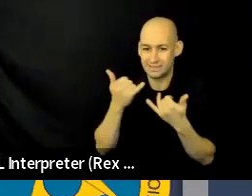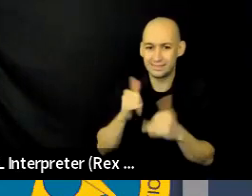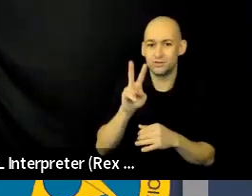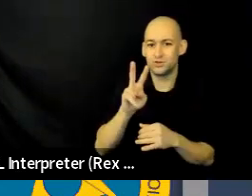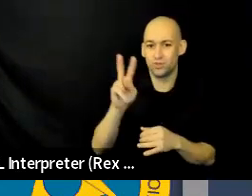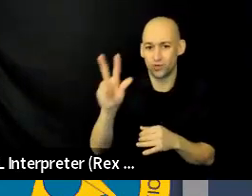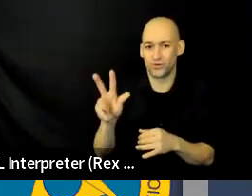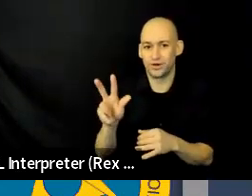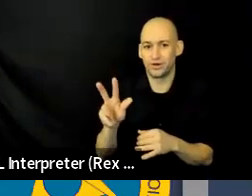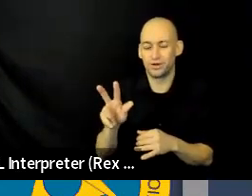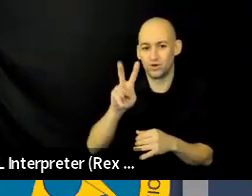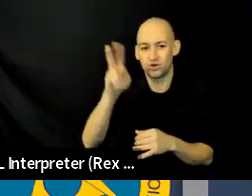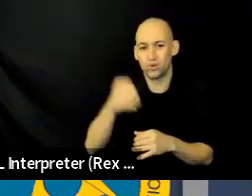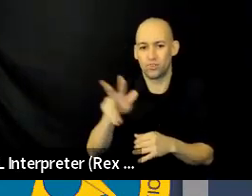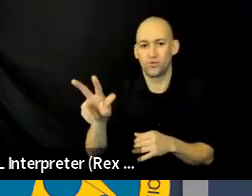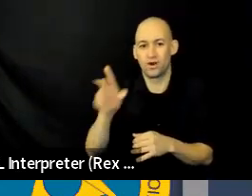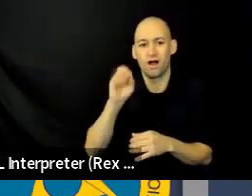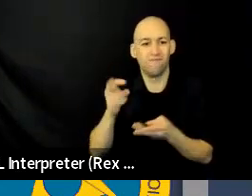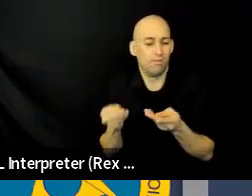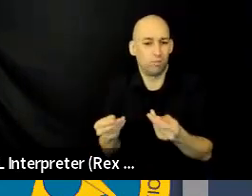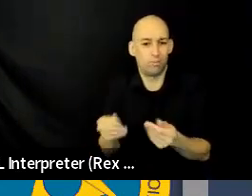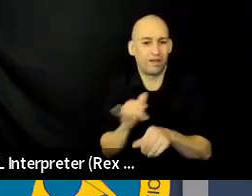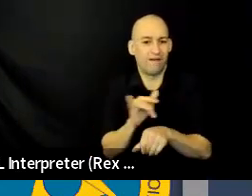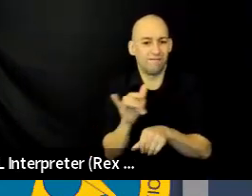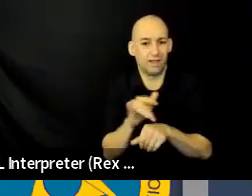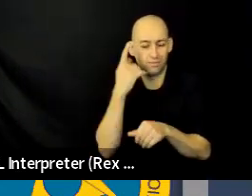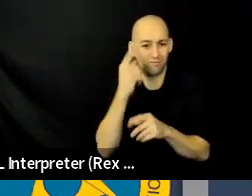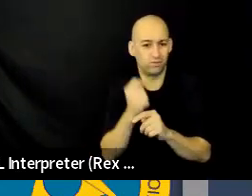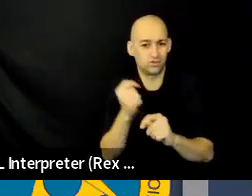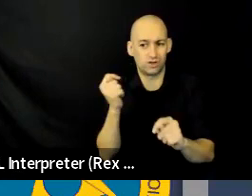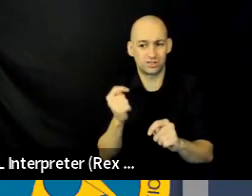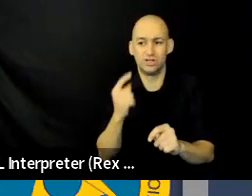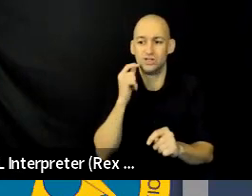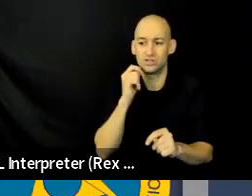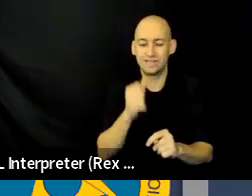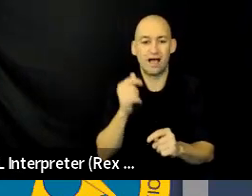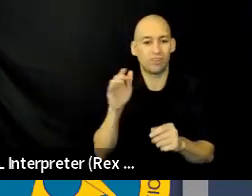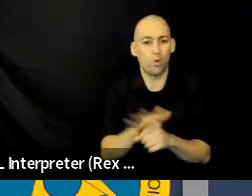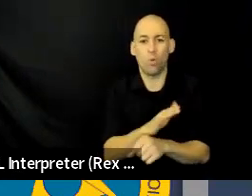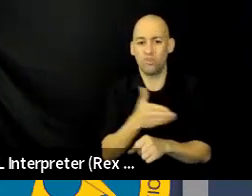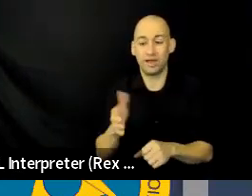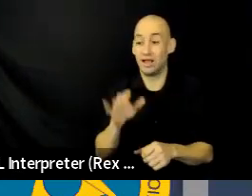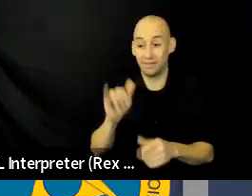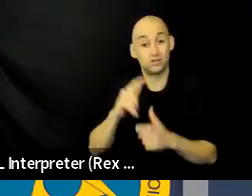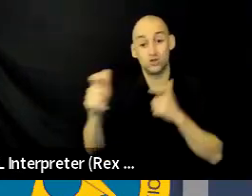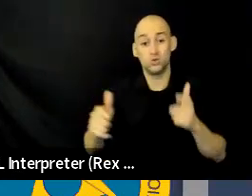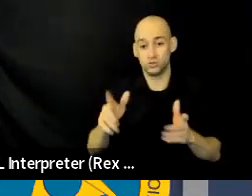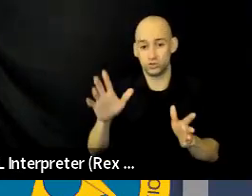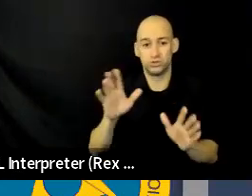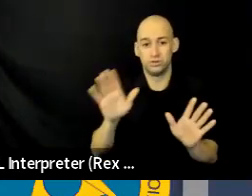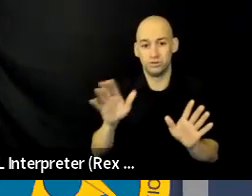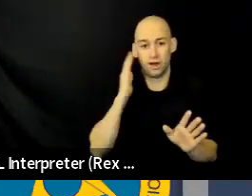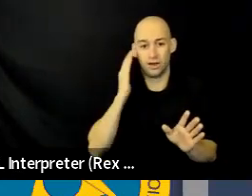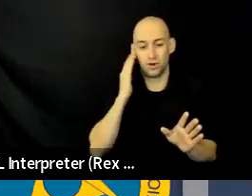2/3 of this property available for the trucks, just not the whole thing. And I get that, it's huge. And don't get me wrong, Mr. Pham,